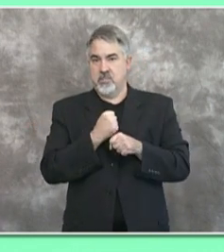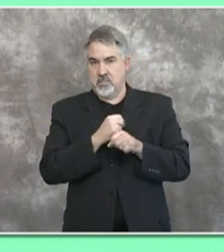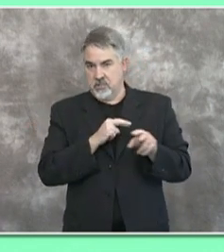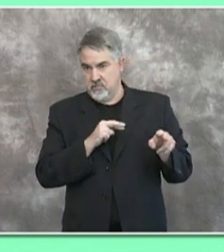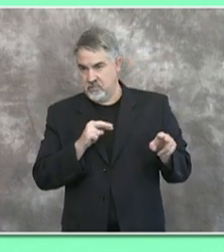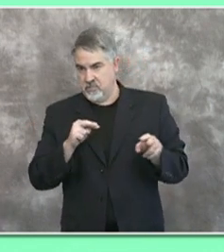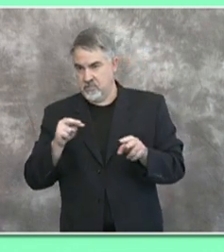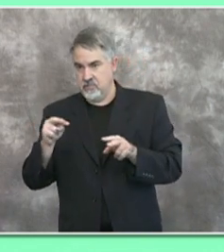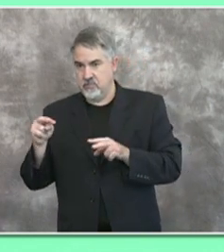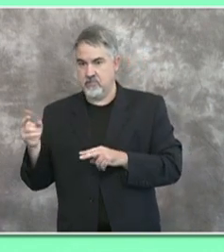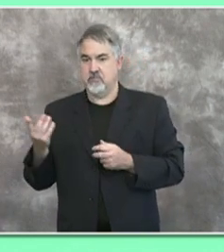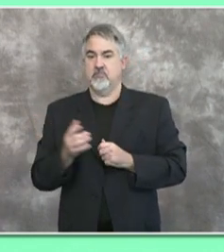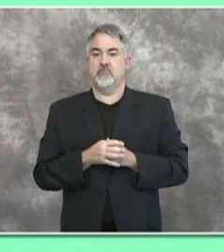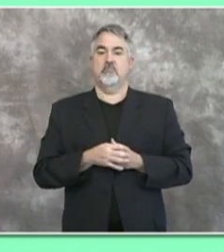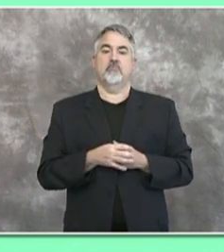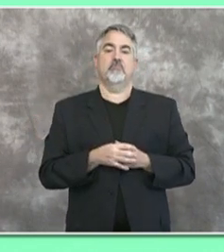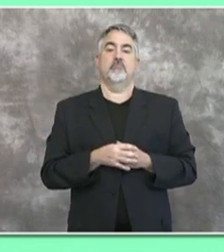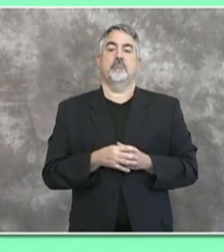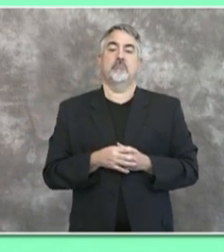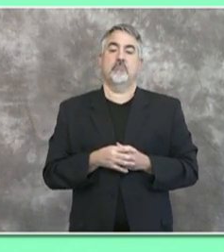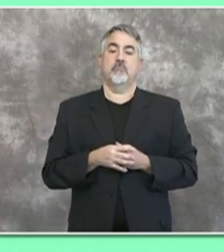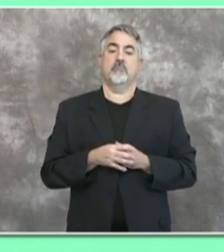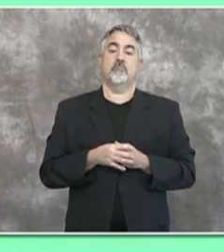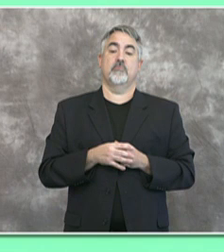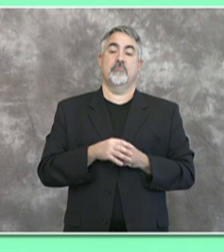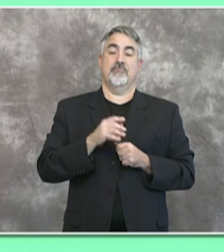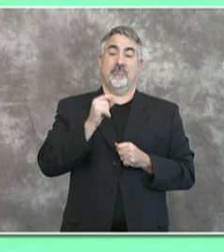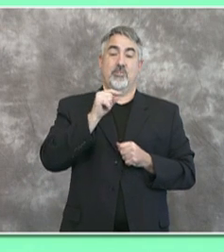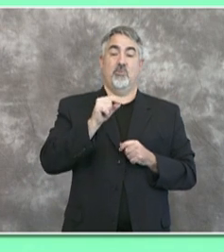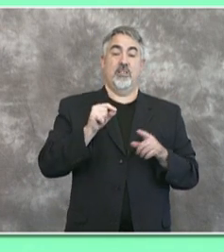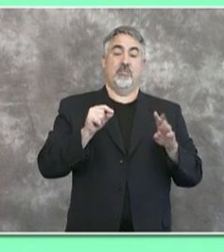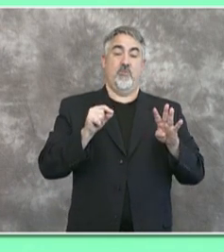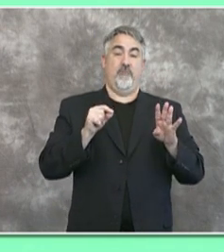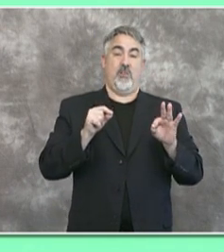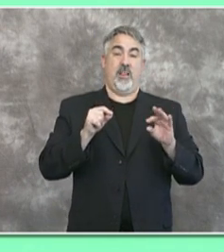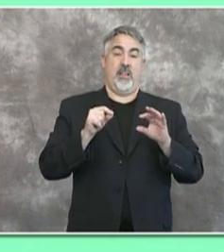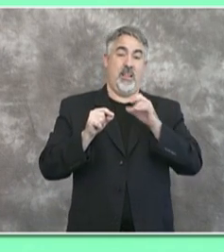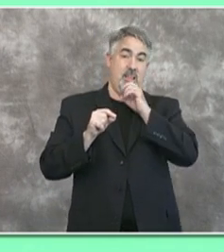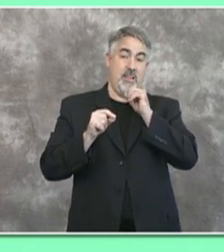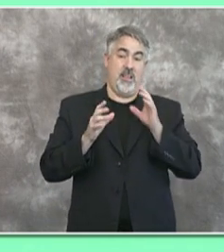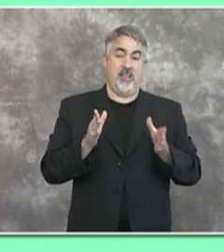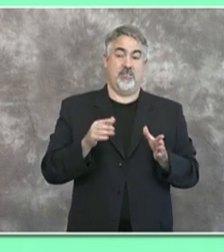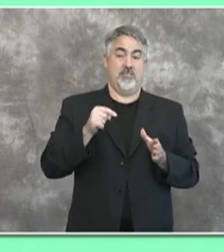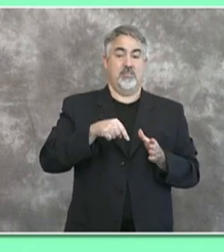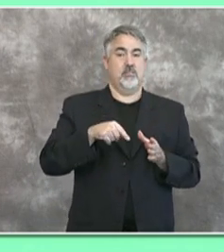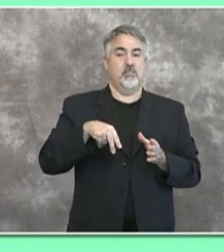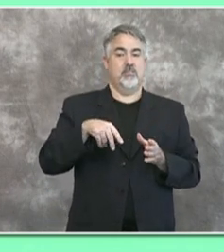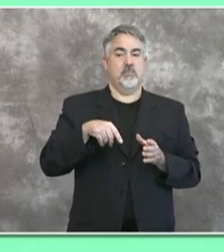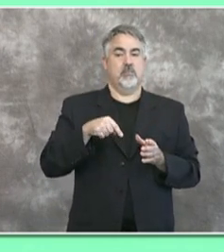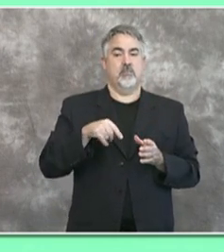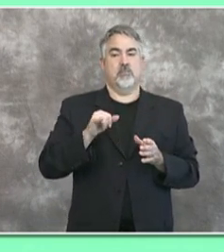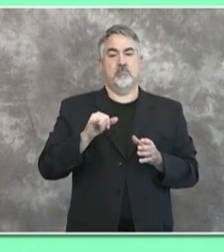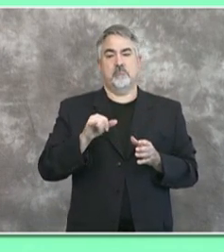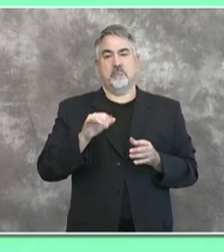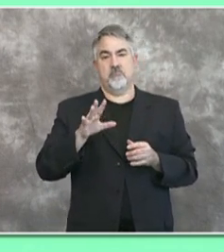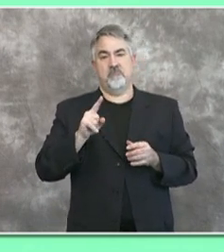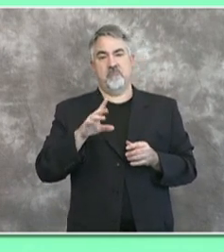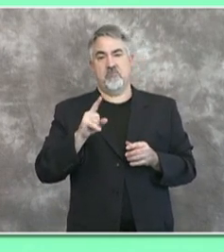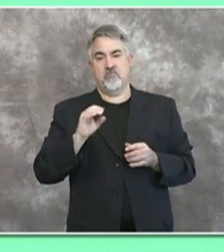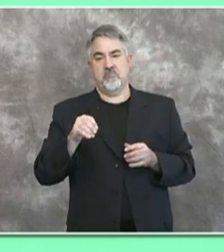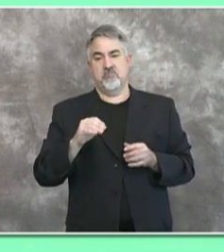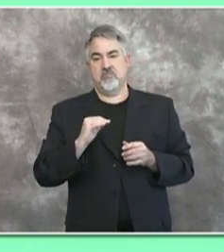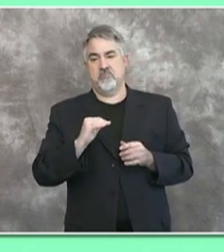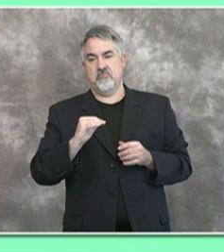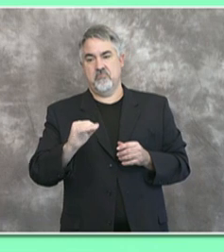percentage for the age range of 20 to 49 years of age is holding at 51%.